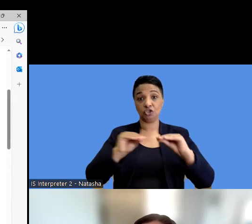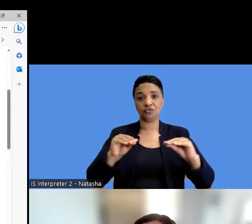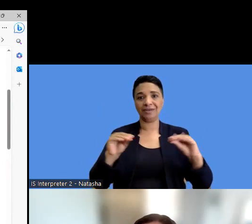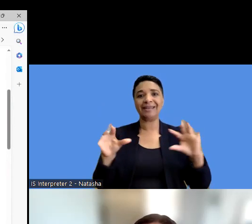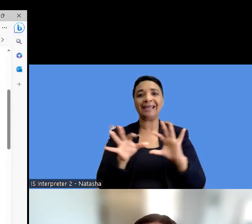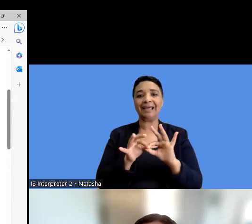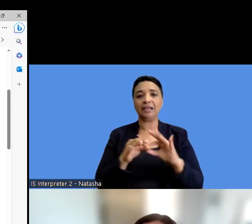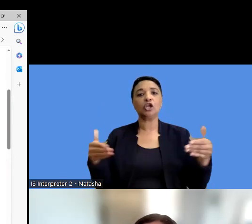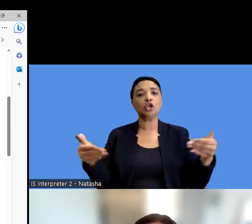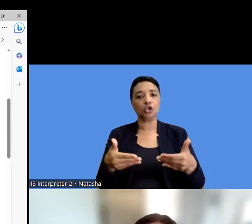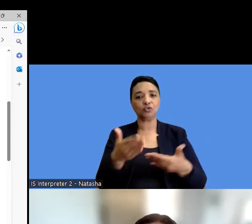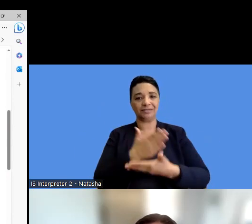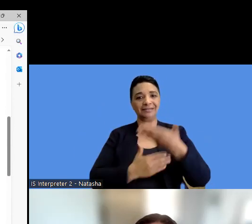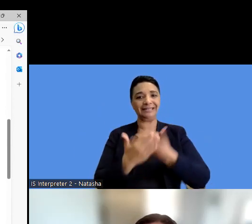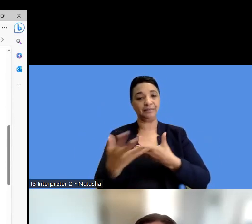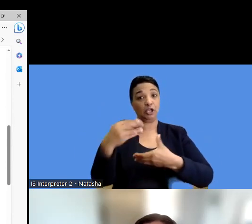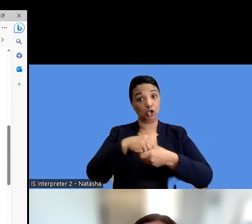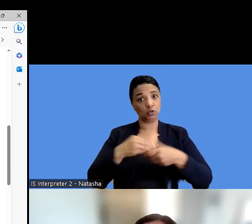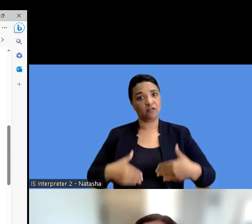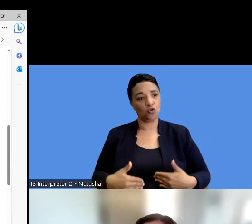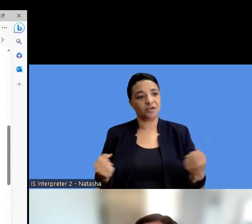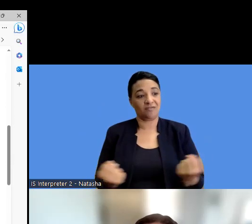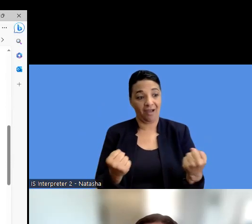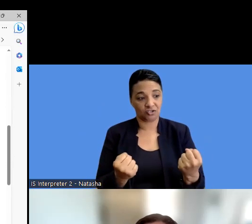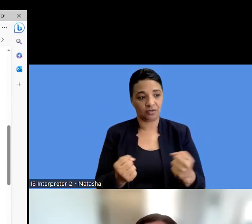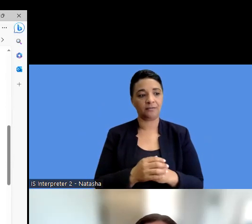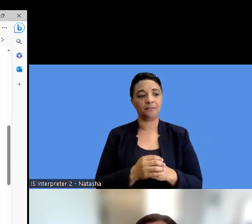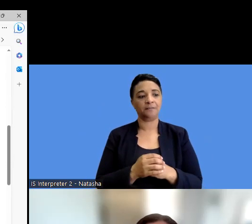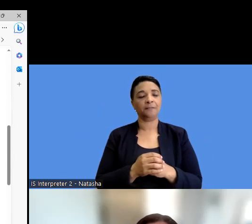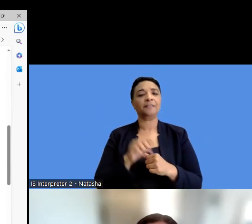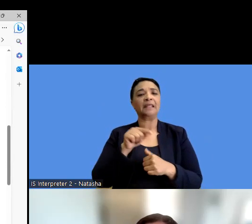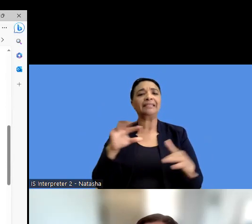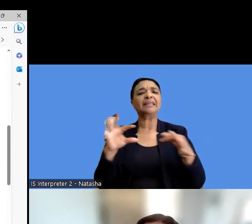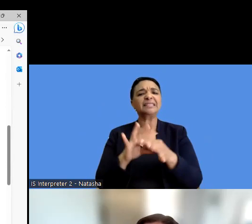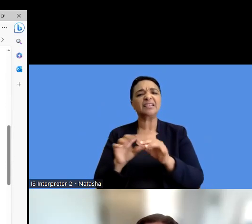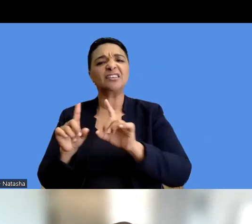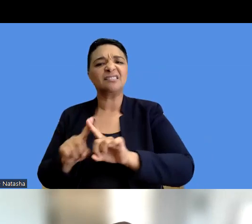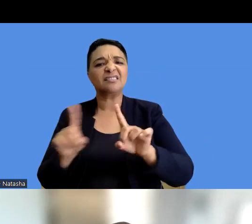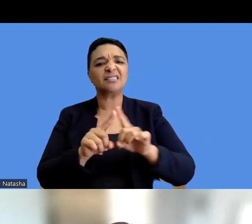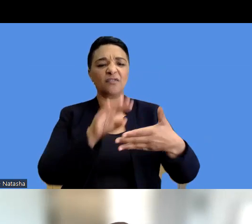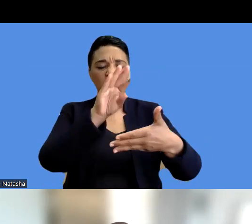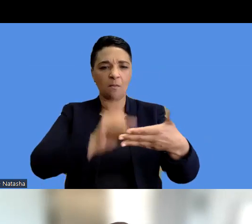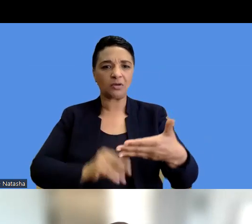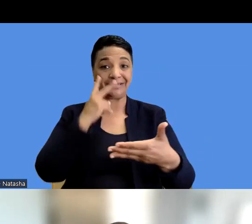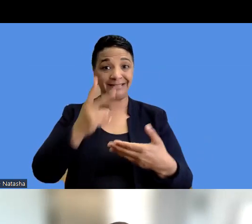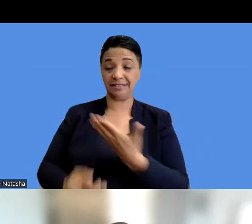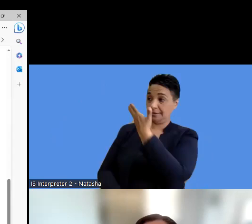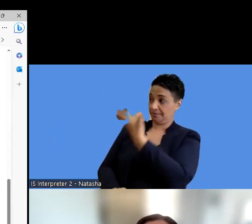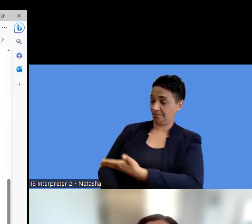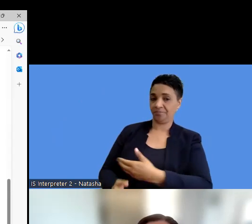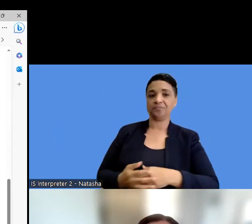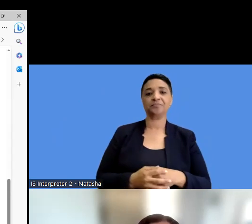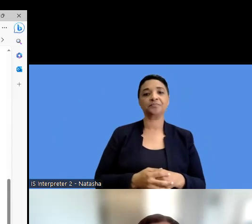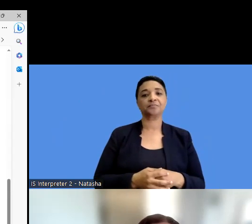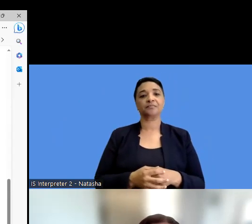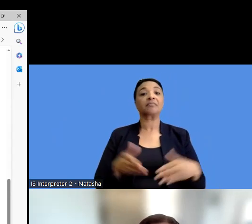Introduction to Disability Inclusive Humanitarian Action, which includes a number of different modules, including an introductory module,